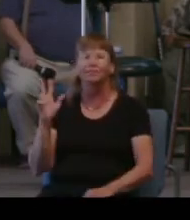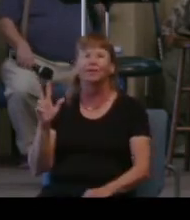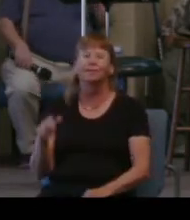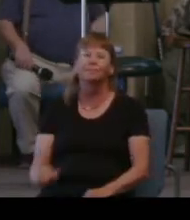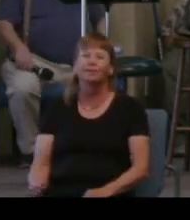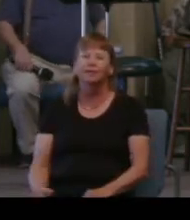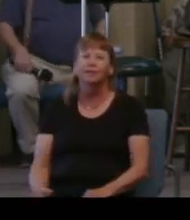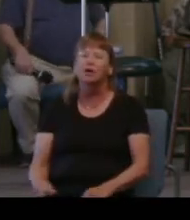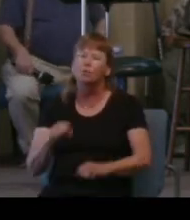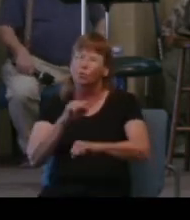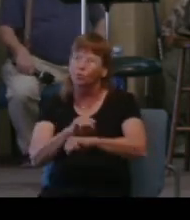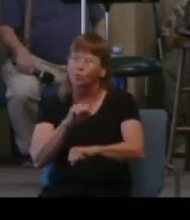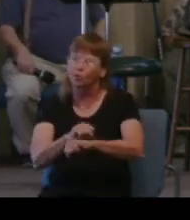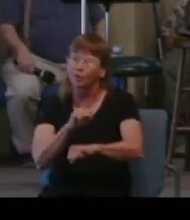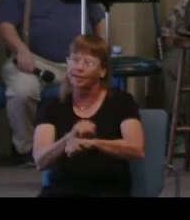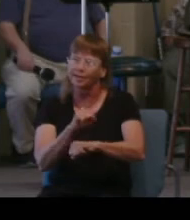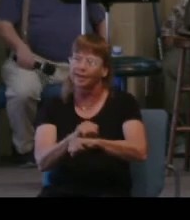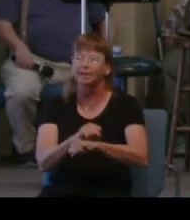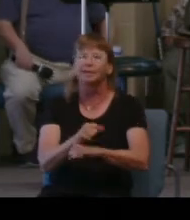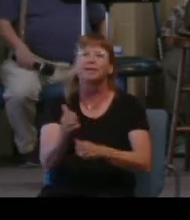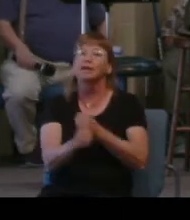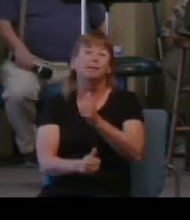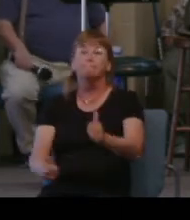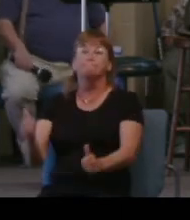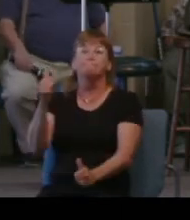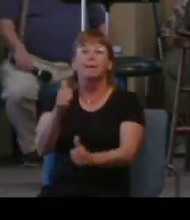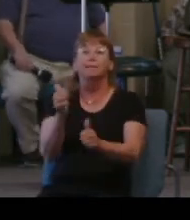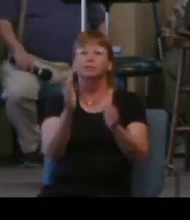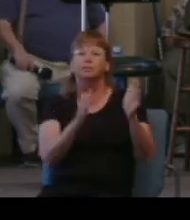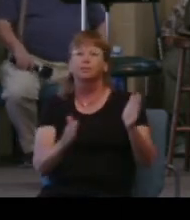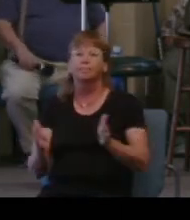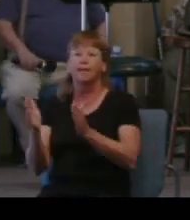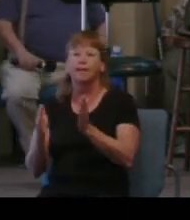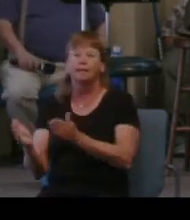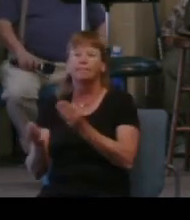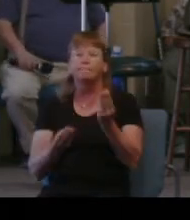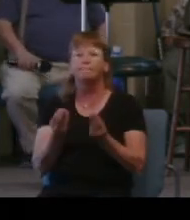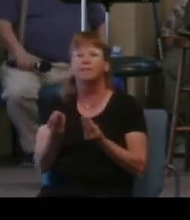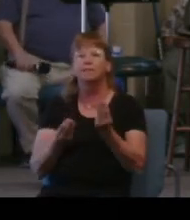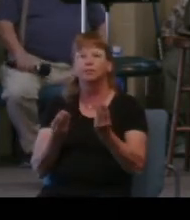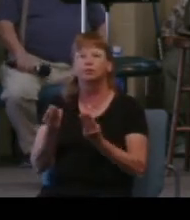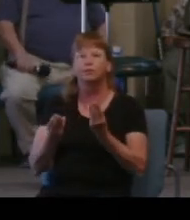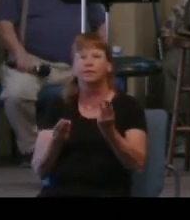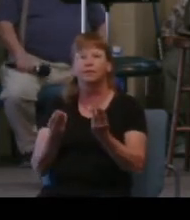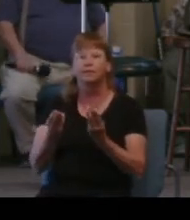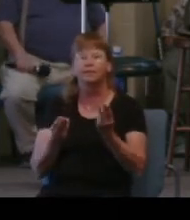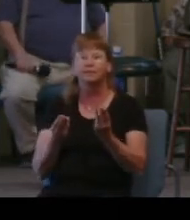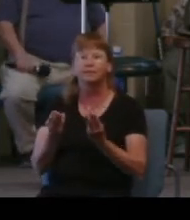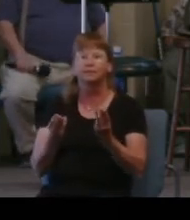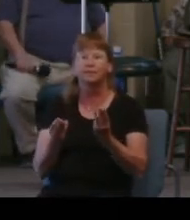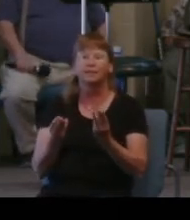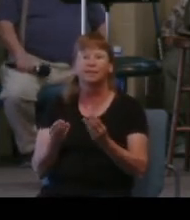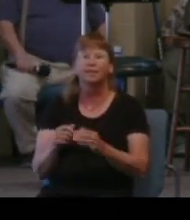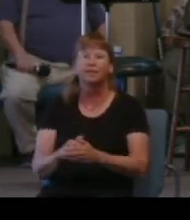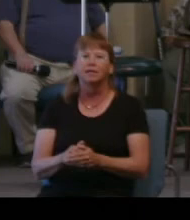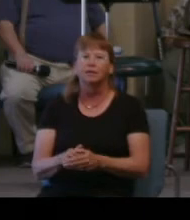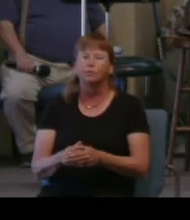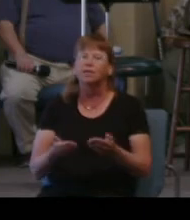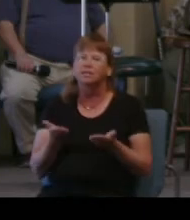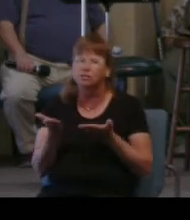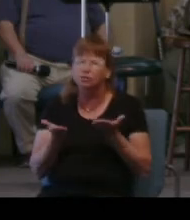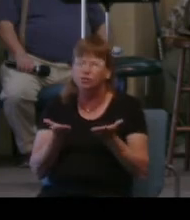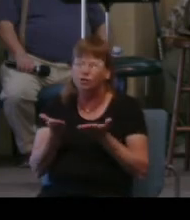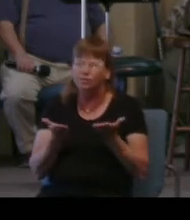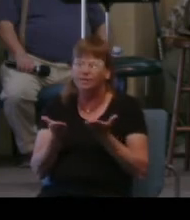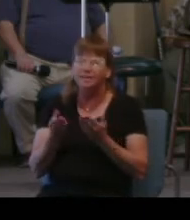Plan Ministries for the last almost 10 years here in April. We joined on in 2012. And we served for about 6 years over